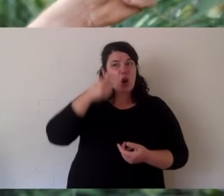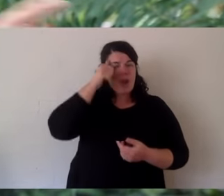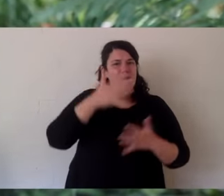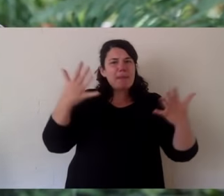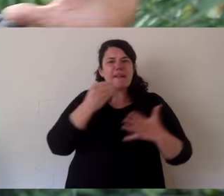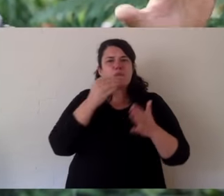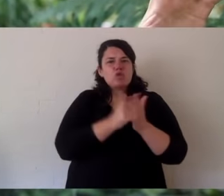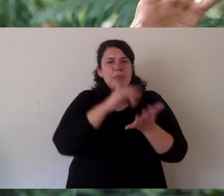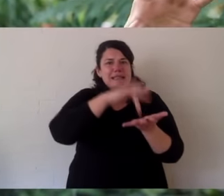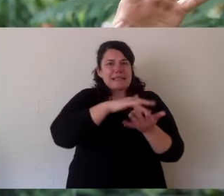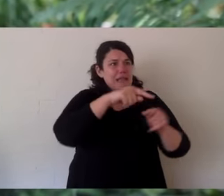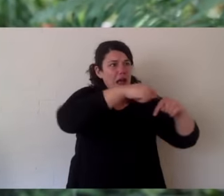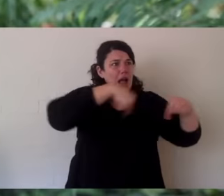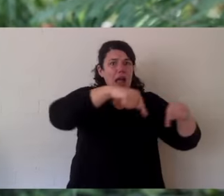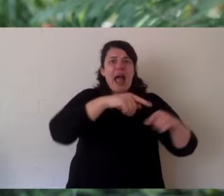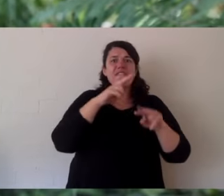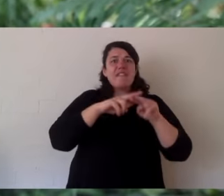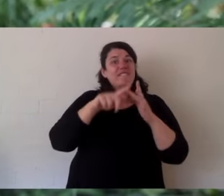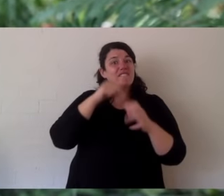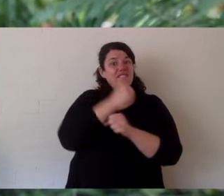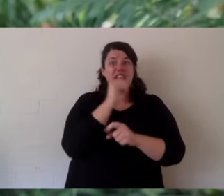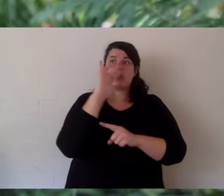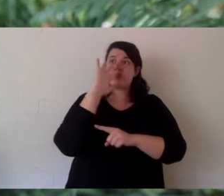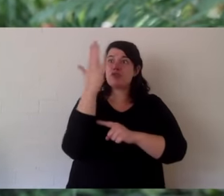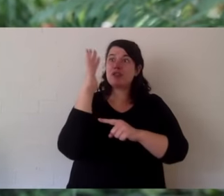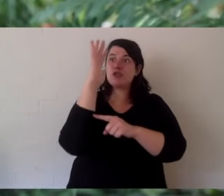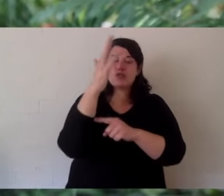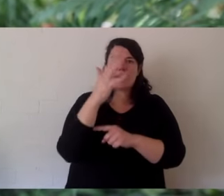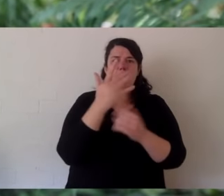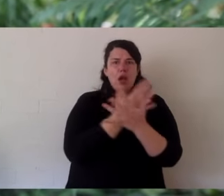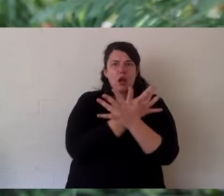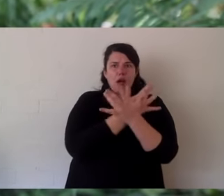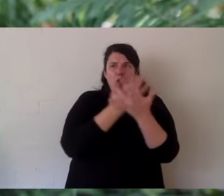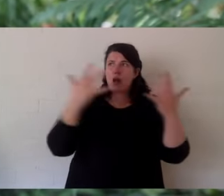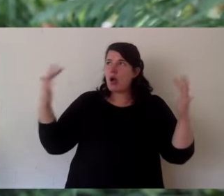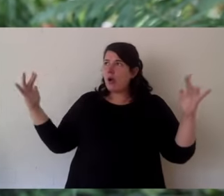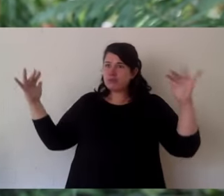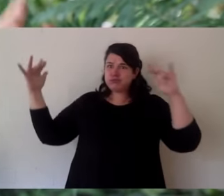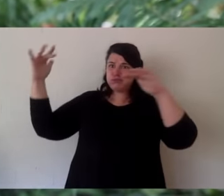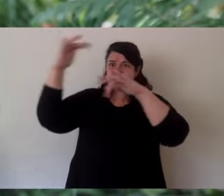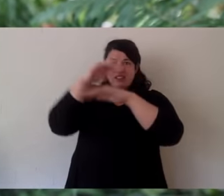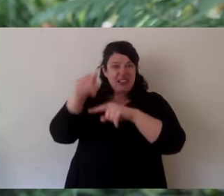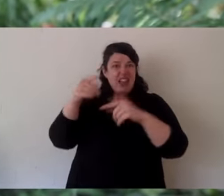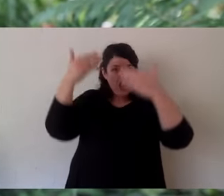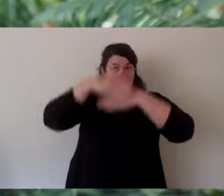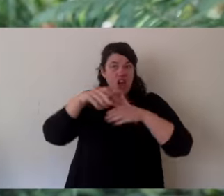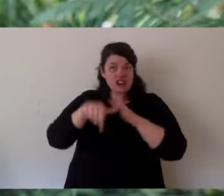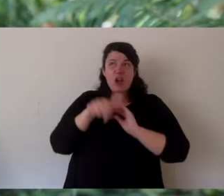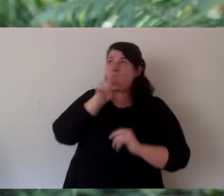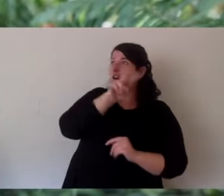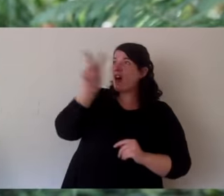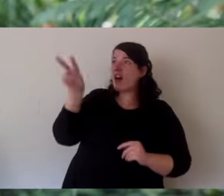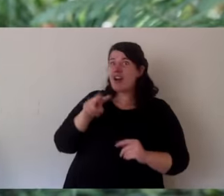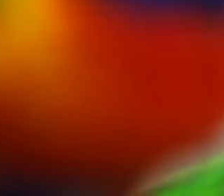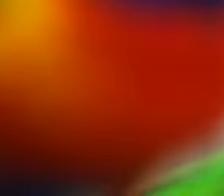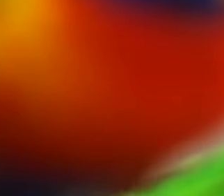and they planted some fig trees next to it and the lorikeets love them. The fig trees have enough branches for the whole flock to live on and you